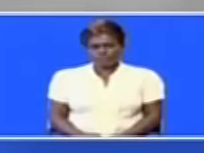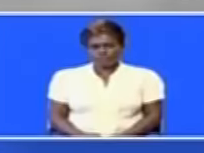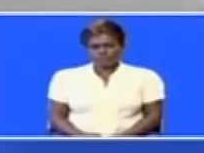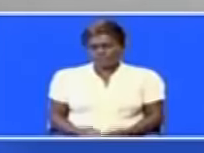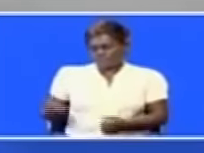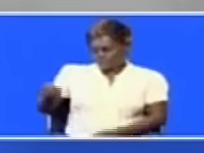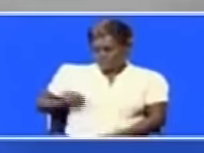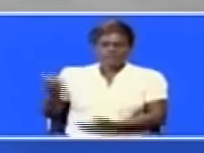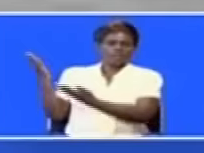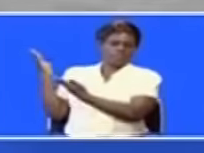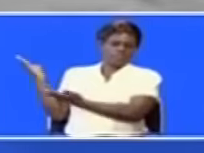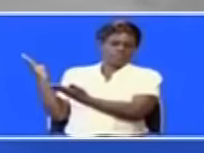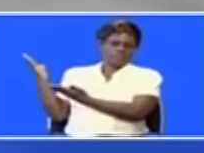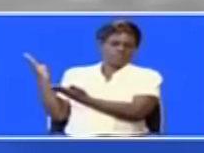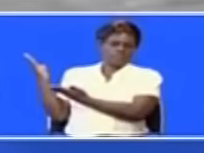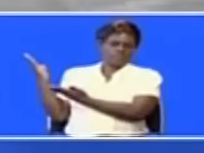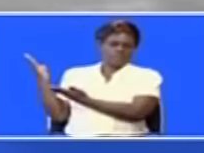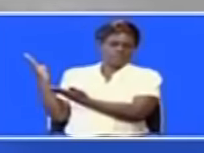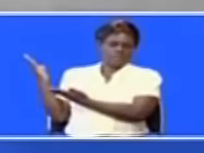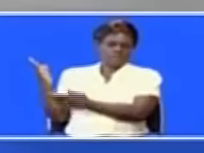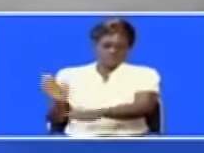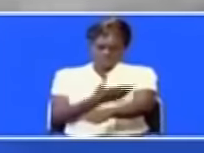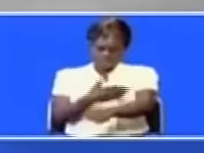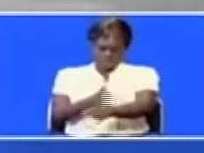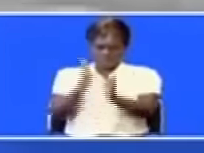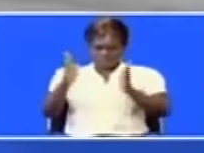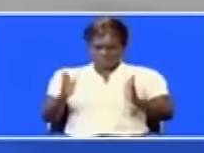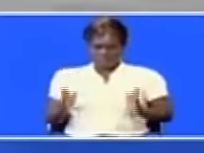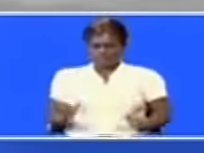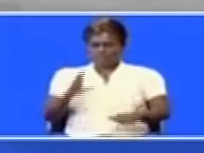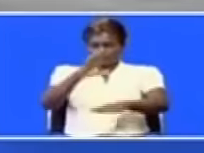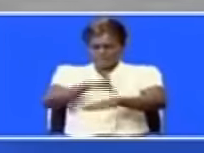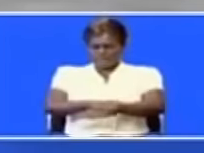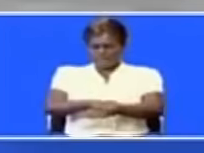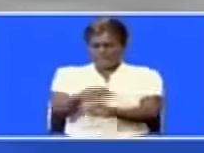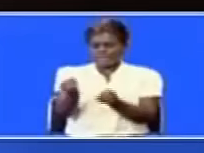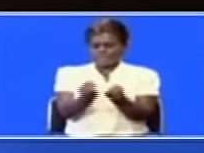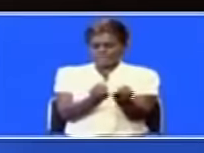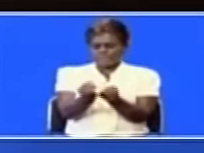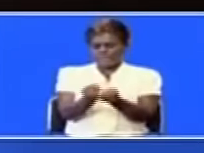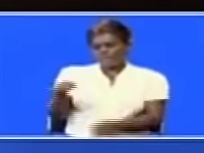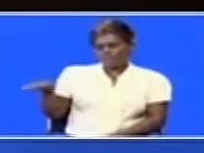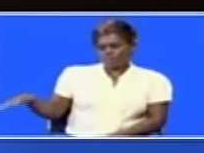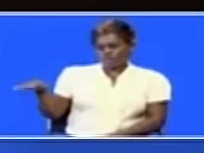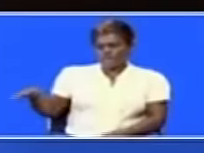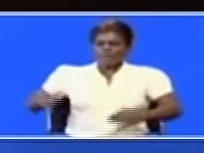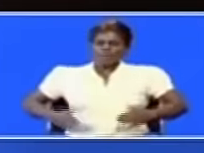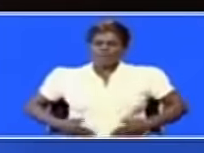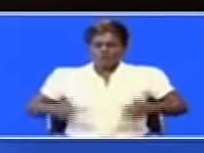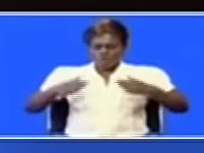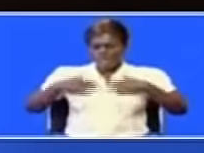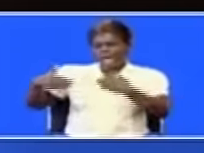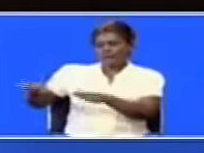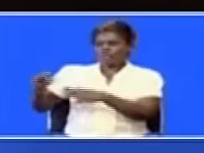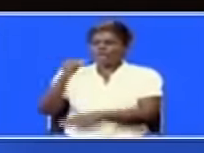Diana Chemutai Musila, better known by her stage name Chelele, was found Saturday morning. Her lifeless body outside